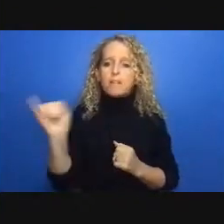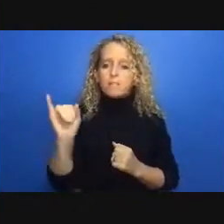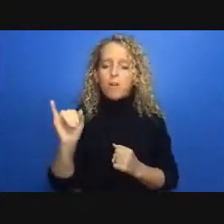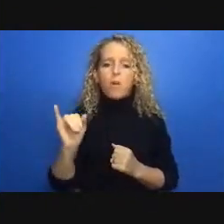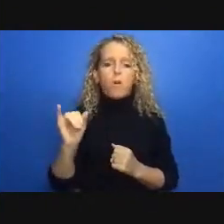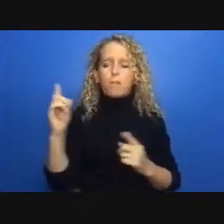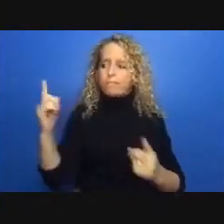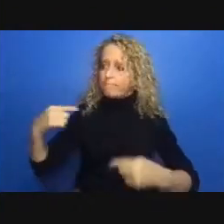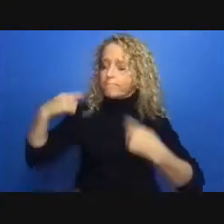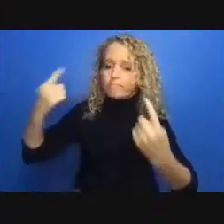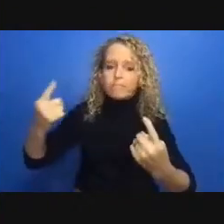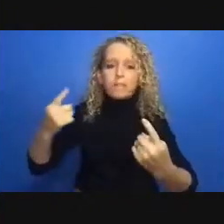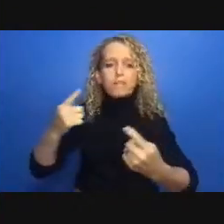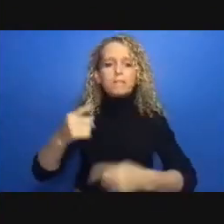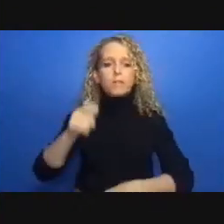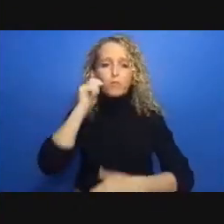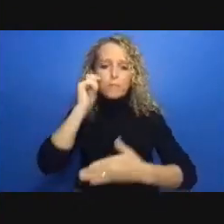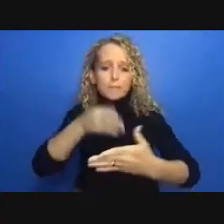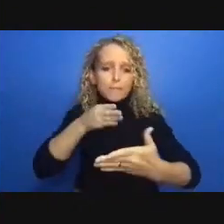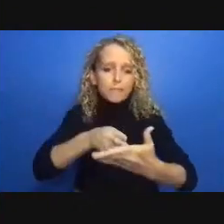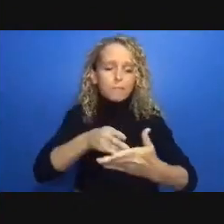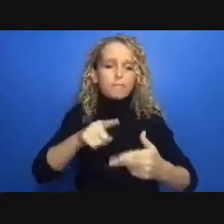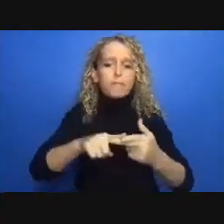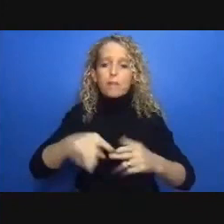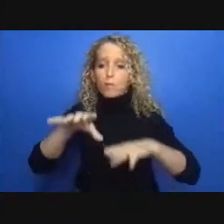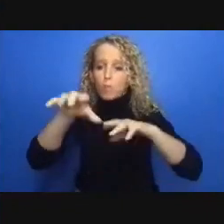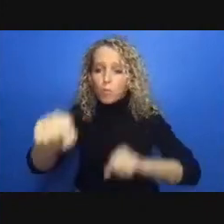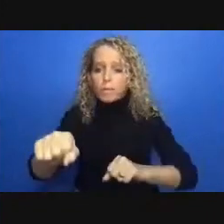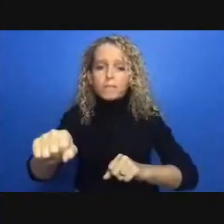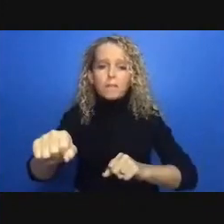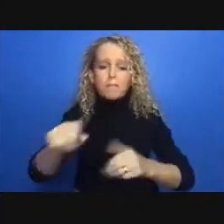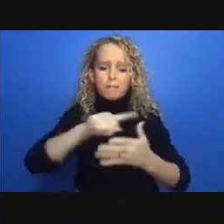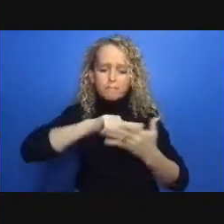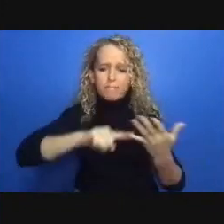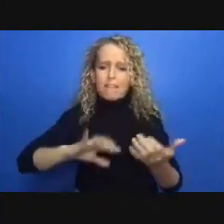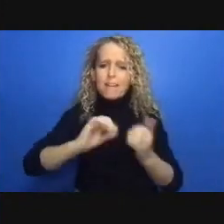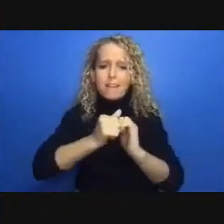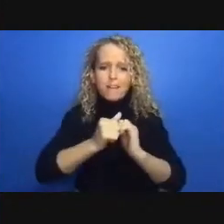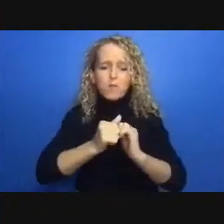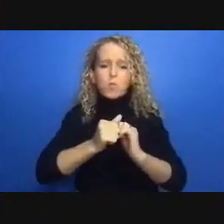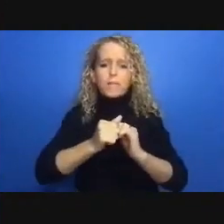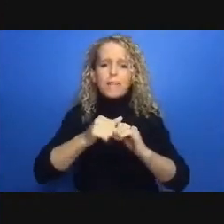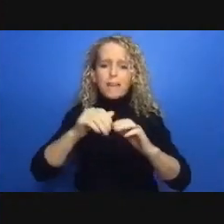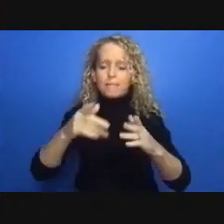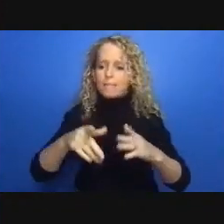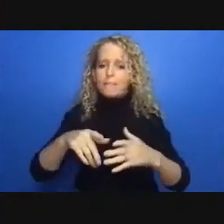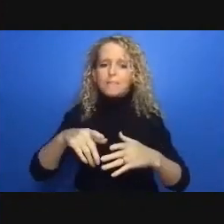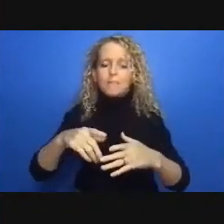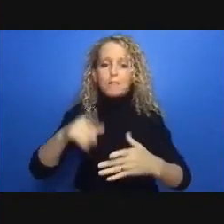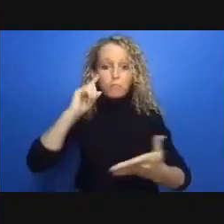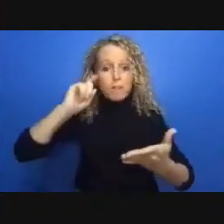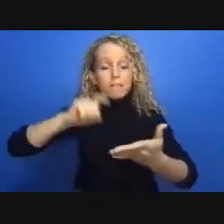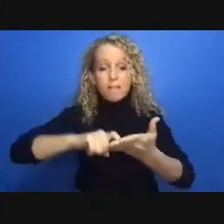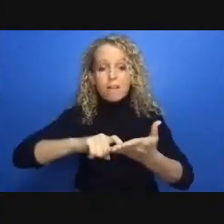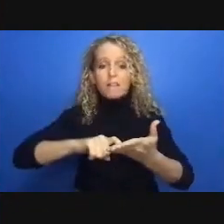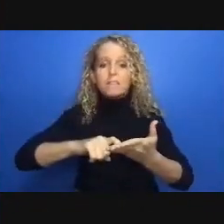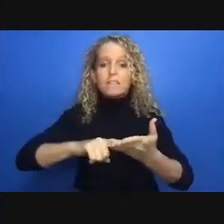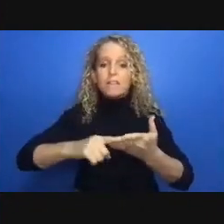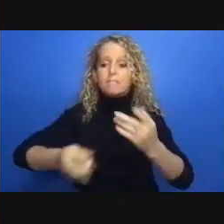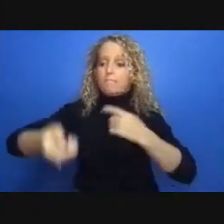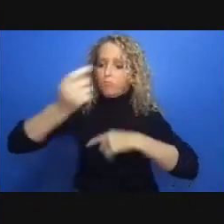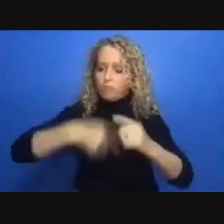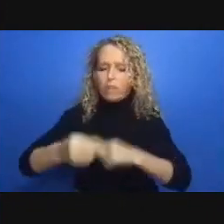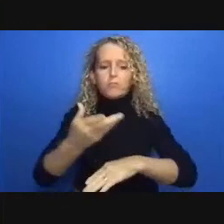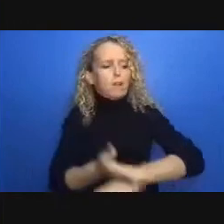and colonialism and how we can move past, and build on those things and understand those things and acknowledge those things and be better. And